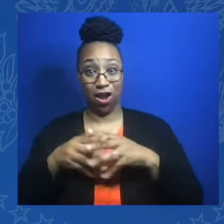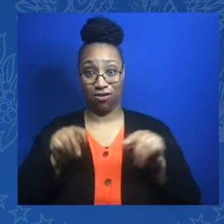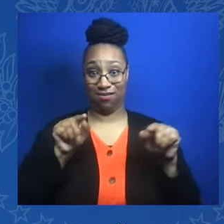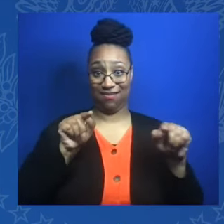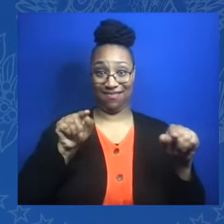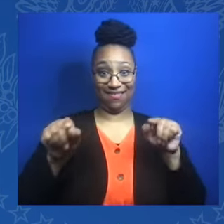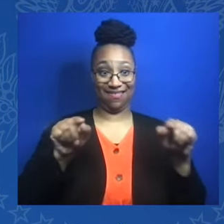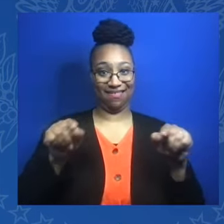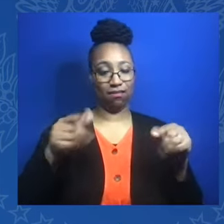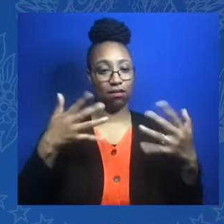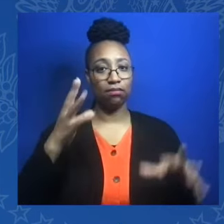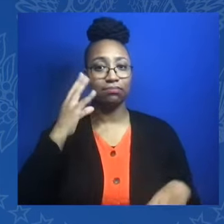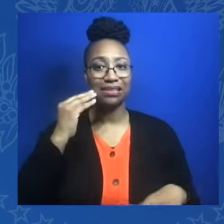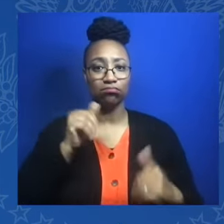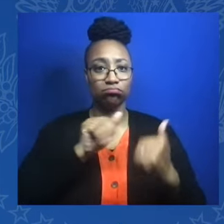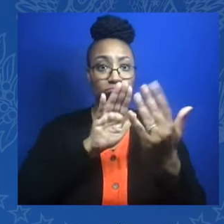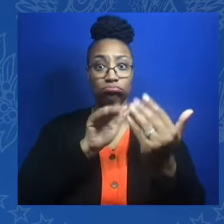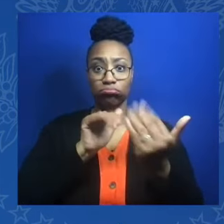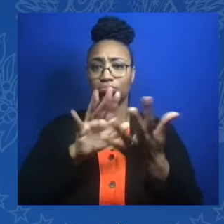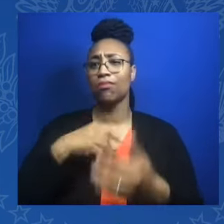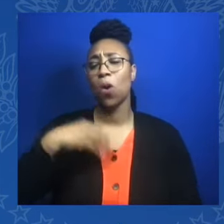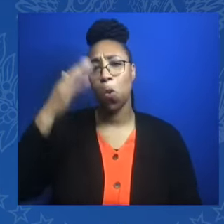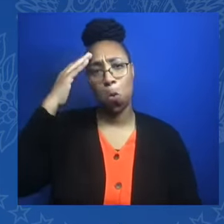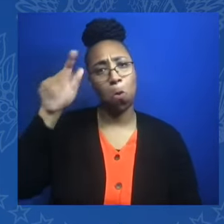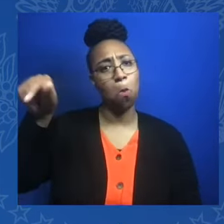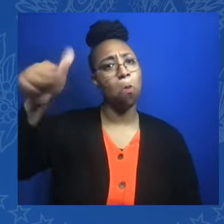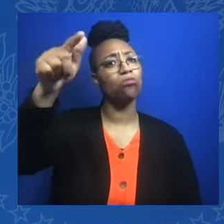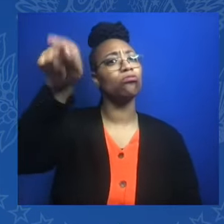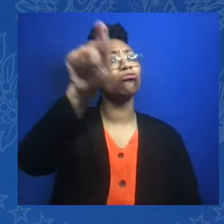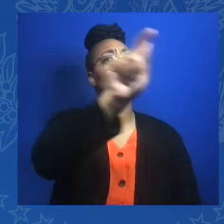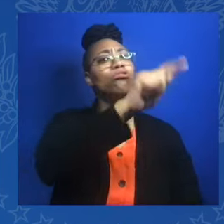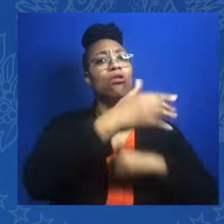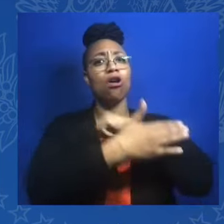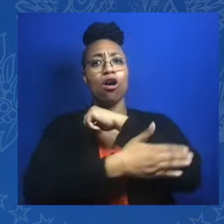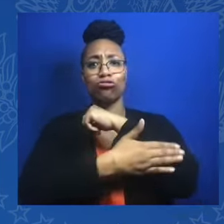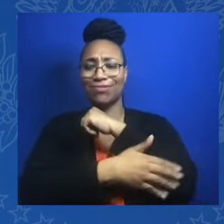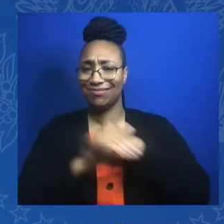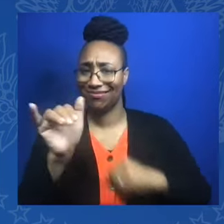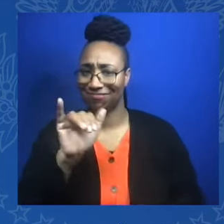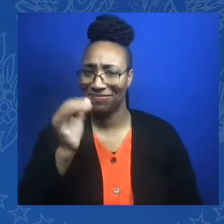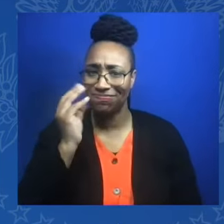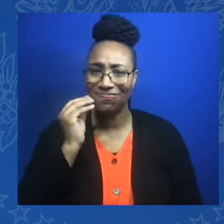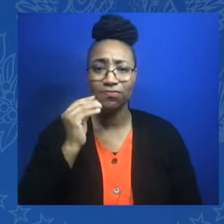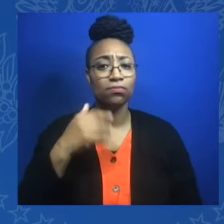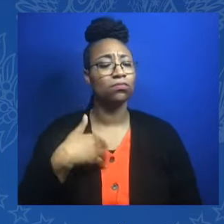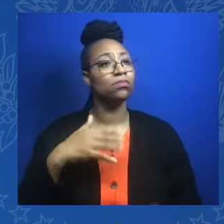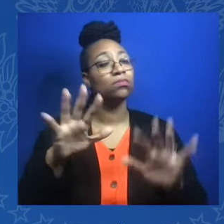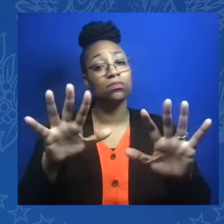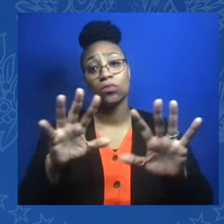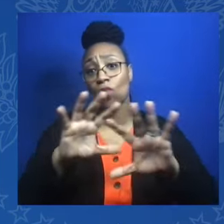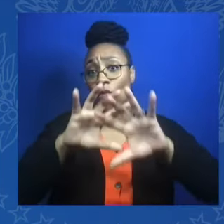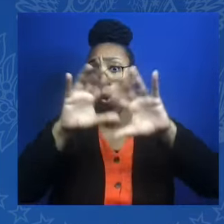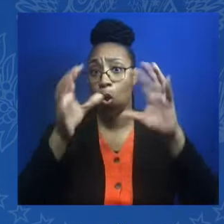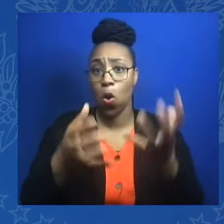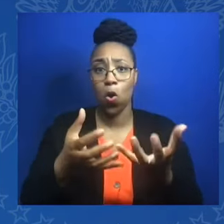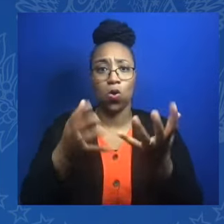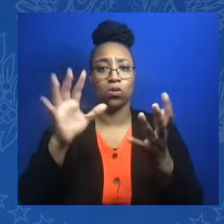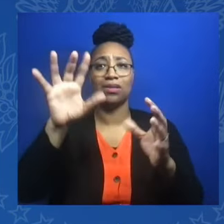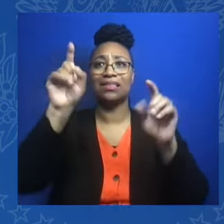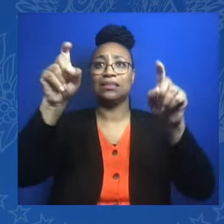needs Canada and the United States working together with our partners around the world to rally strong and effective global